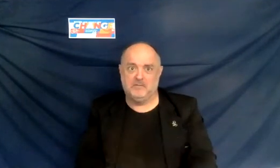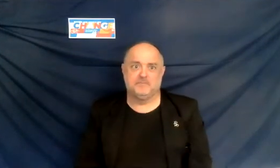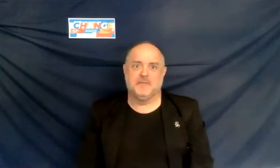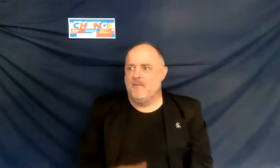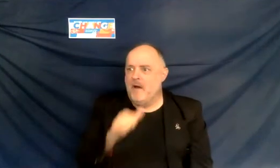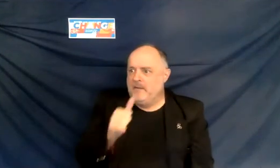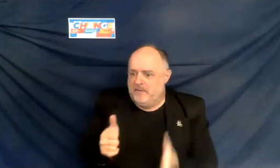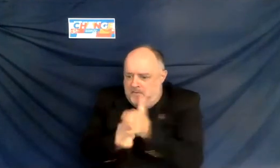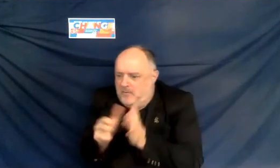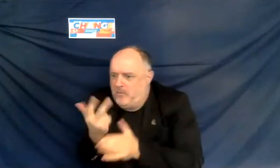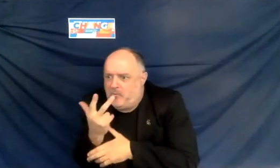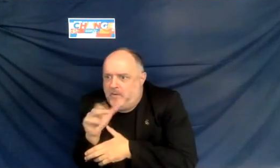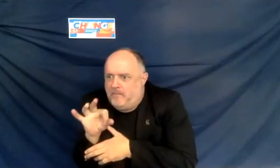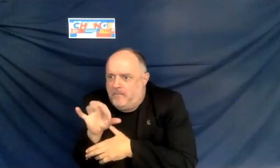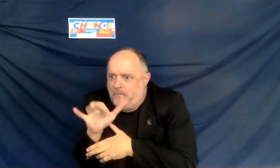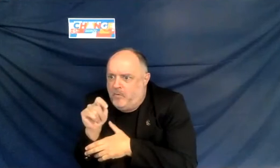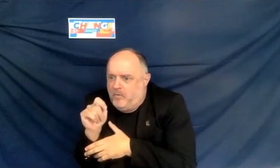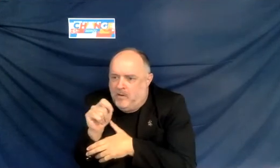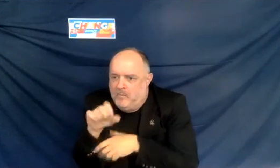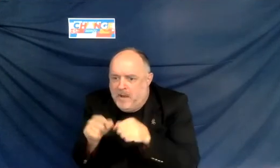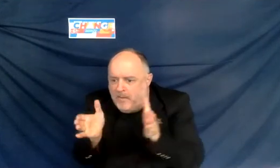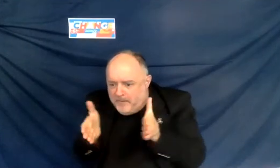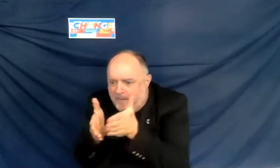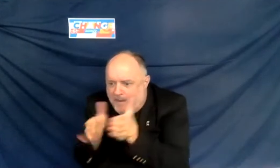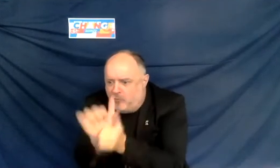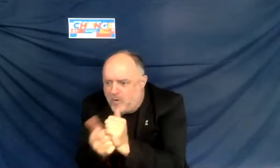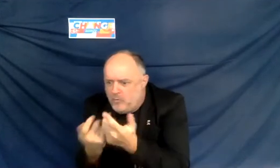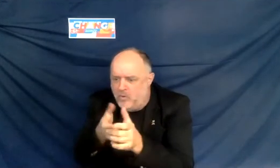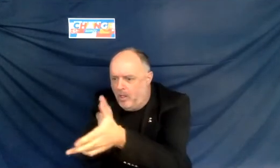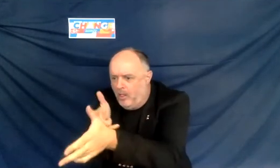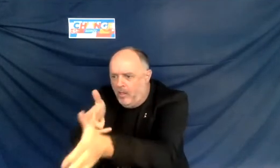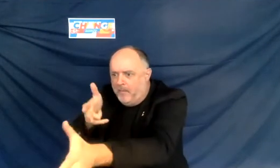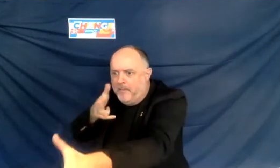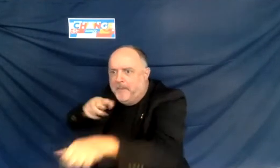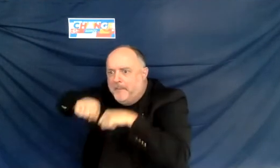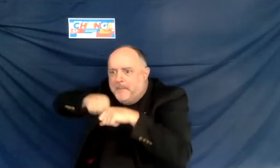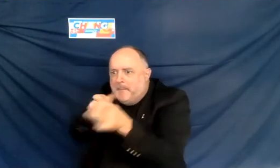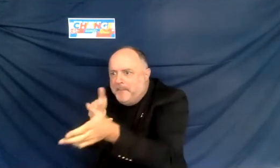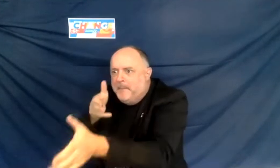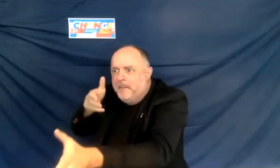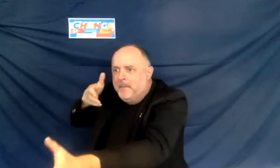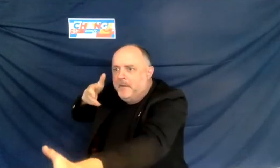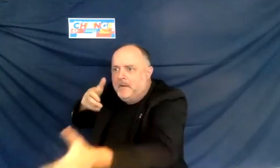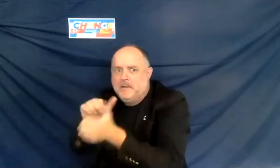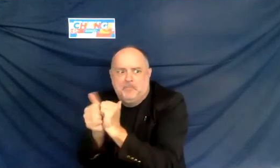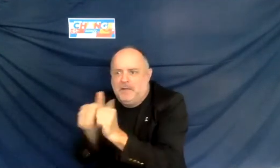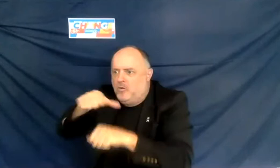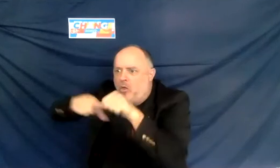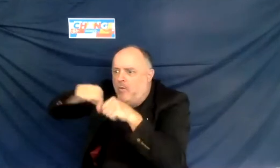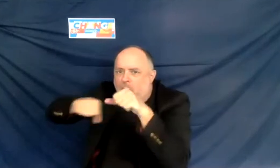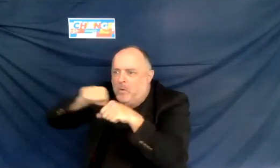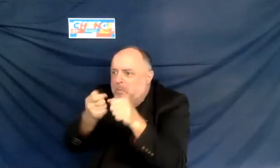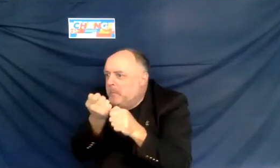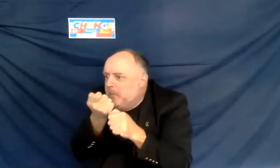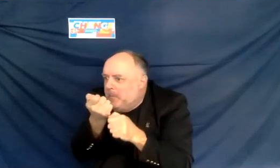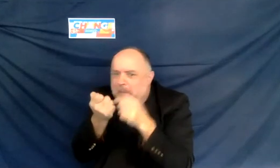little 3-foot wide bike lane that all people are having to ride single file and compete with each other for the scraps on the side